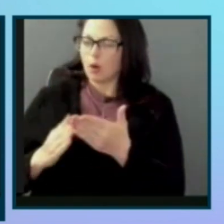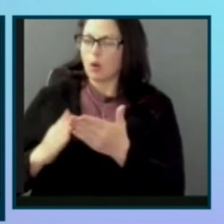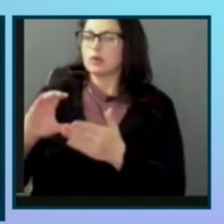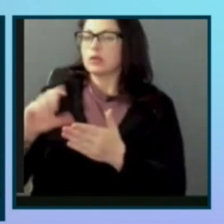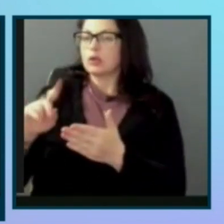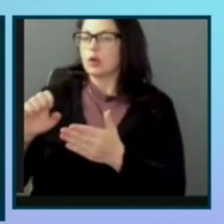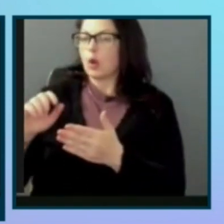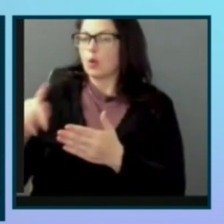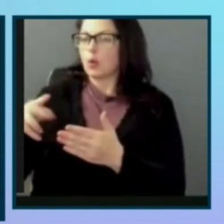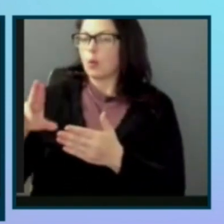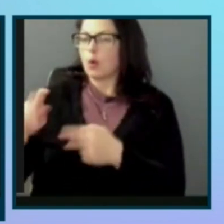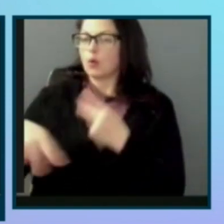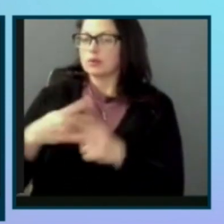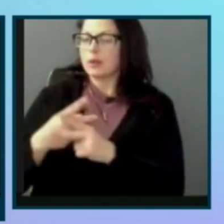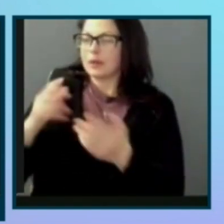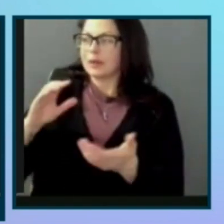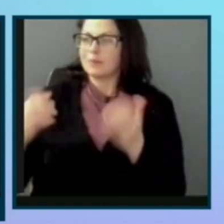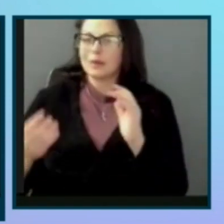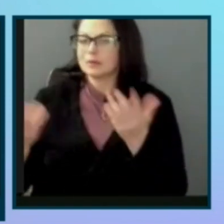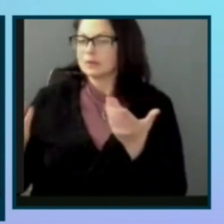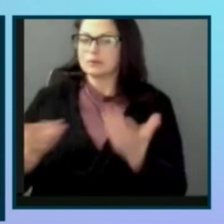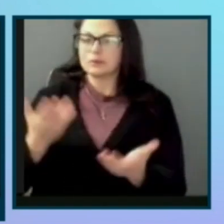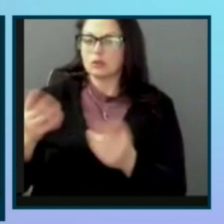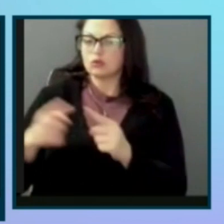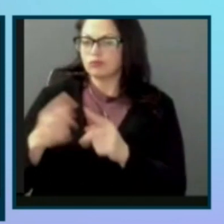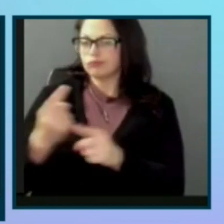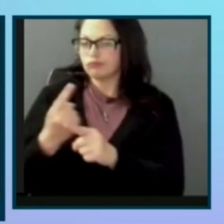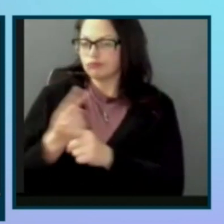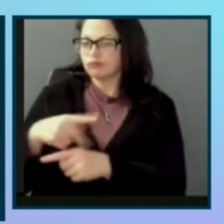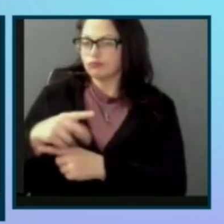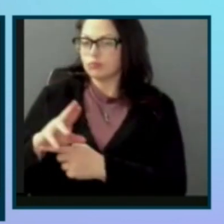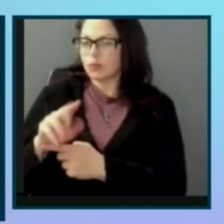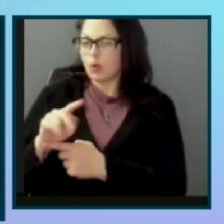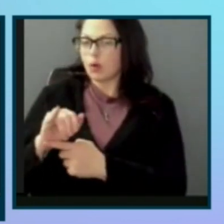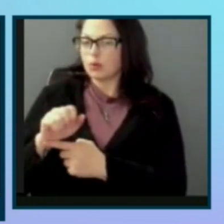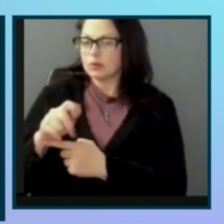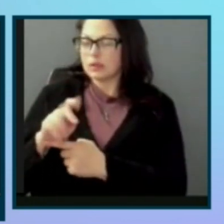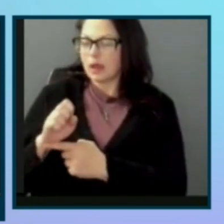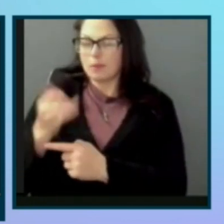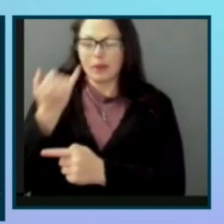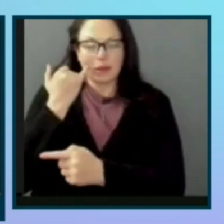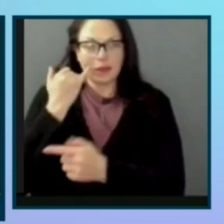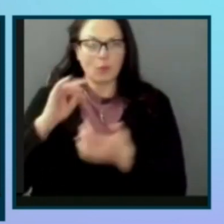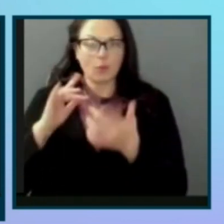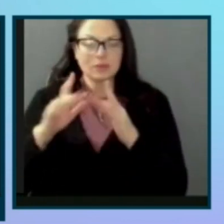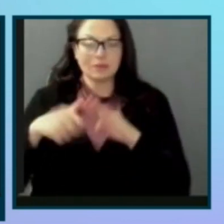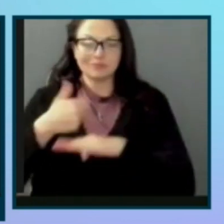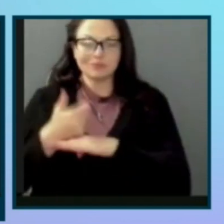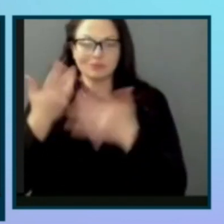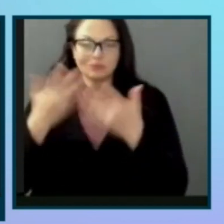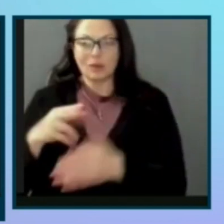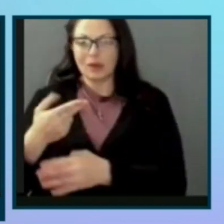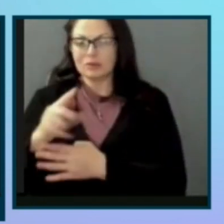versus this early prototype. And I think, if a site is already built out in HTML and it's live,